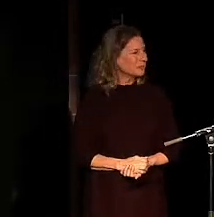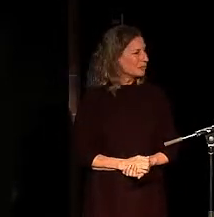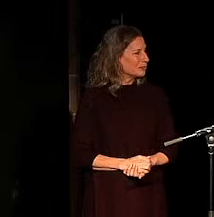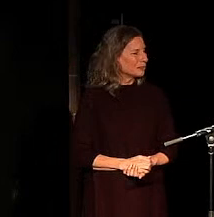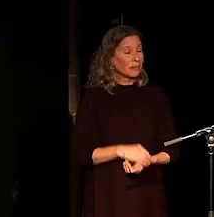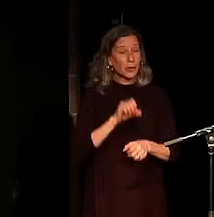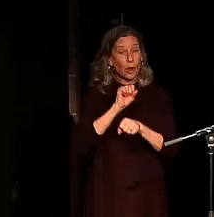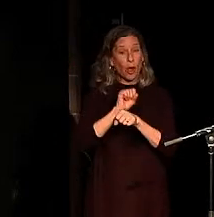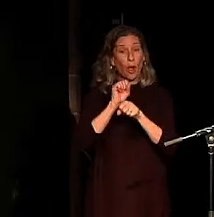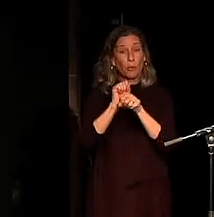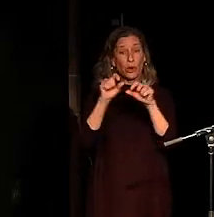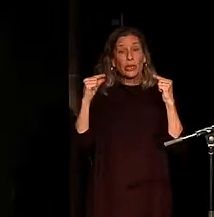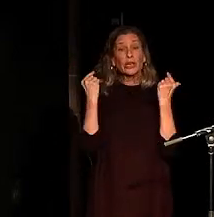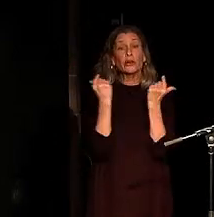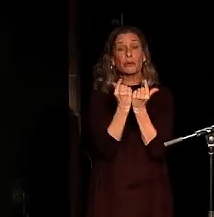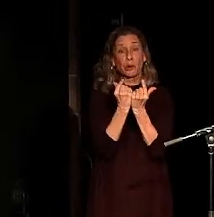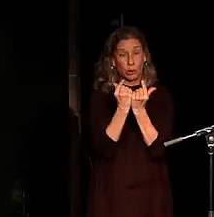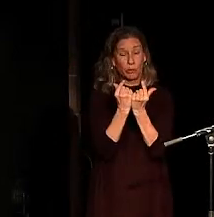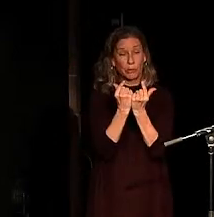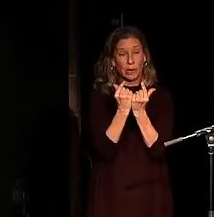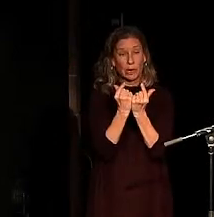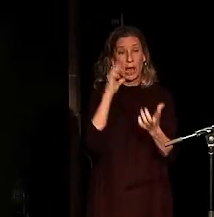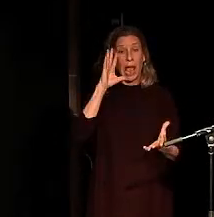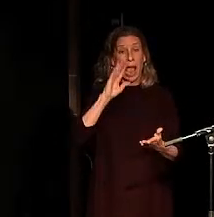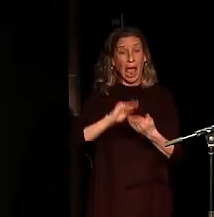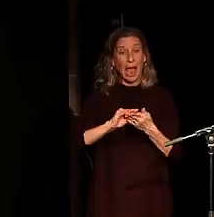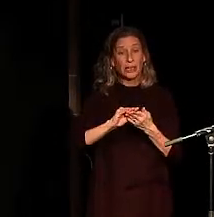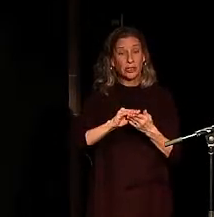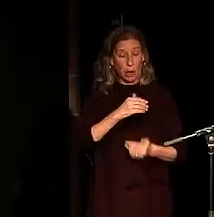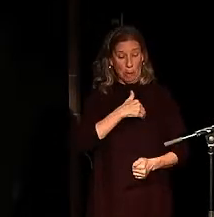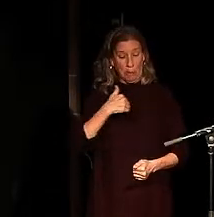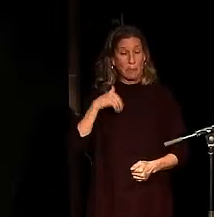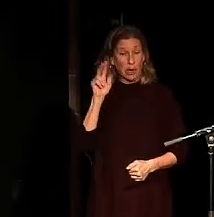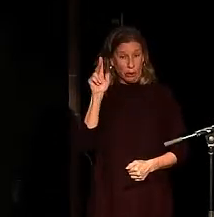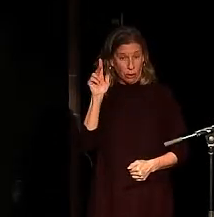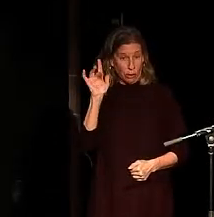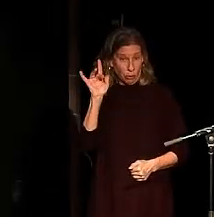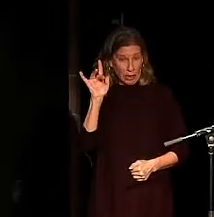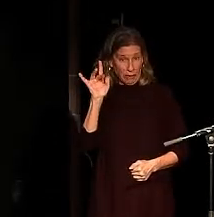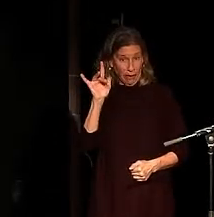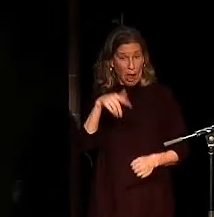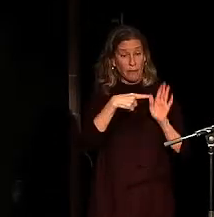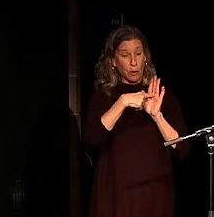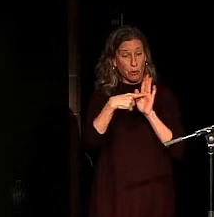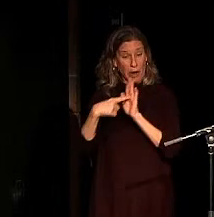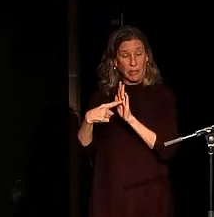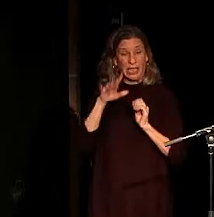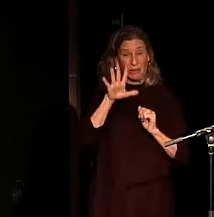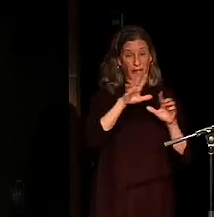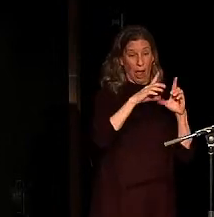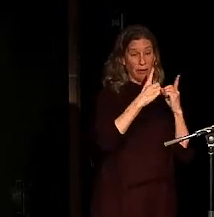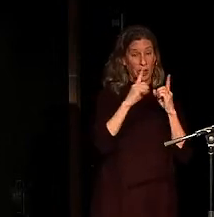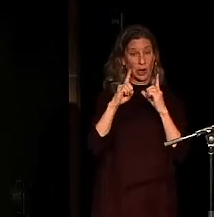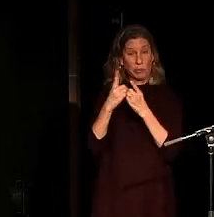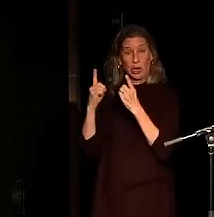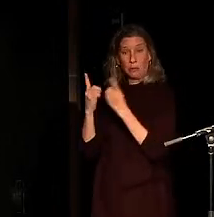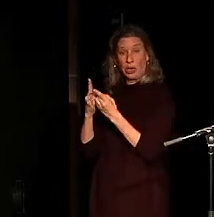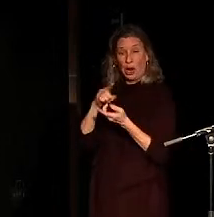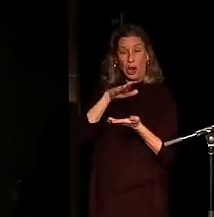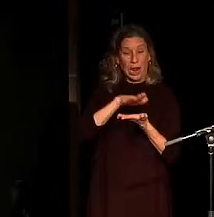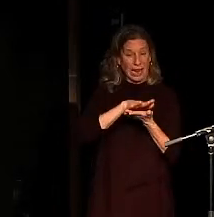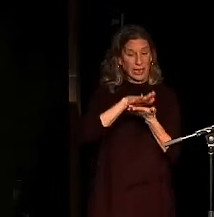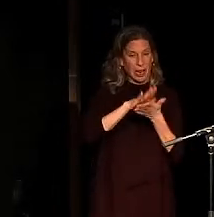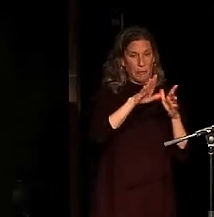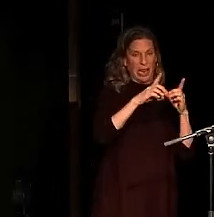Our working group for guided pathways consists of 25 members who represent 5 divisions, 5 academic